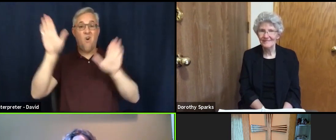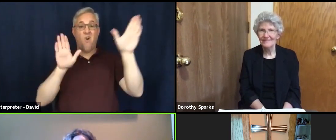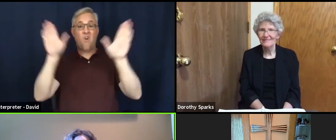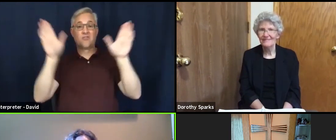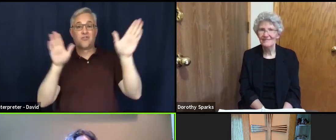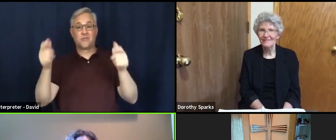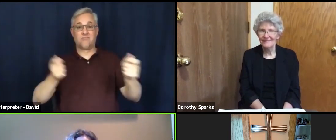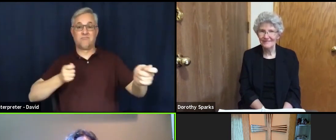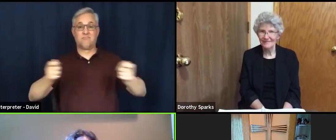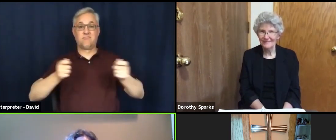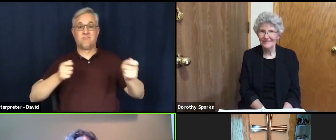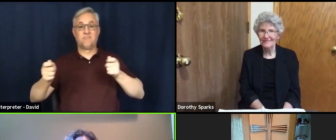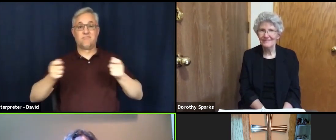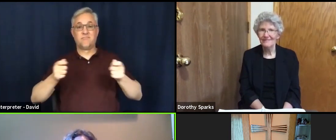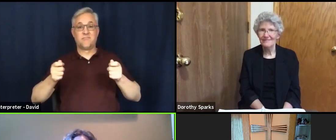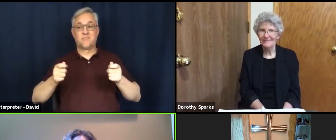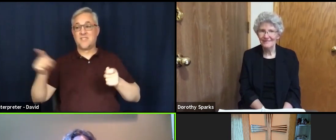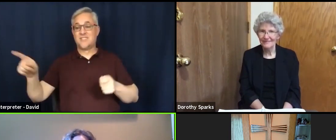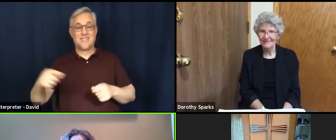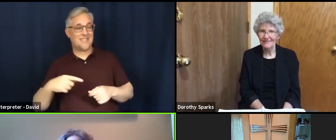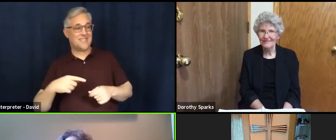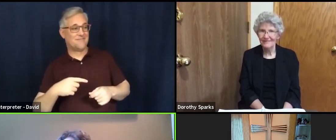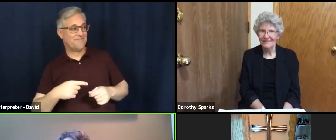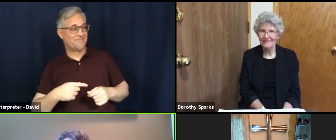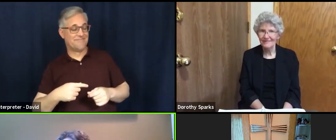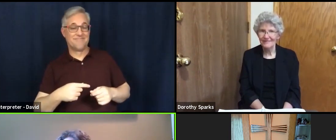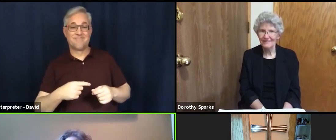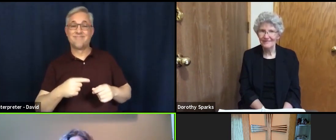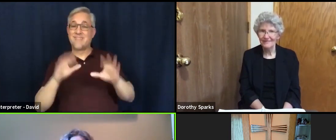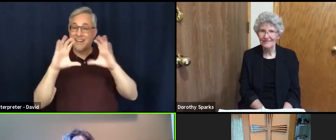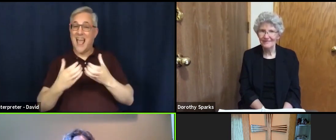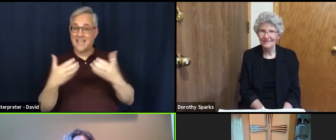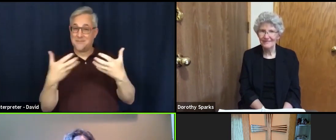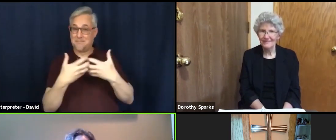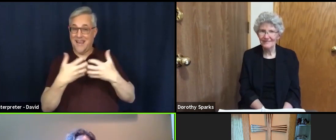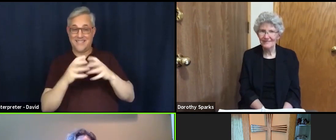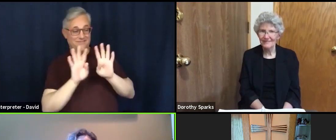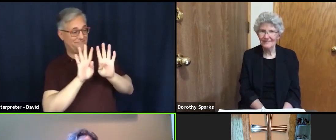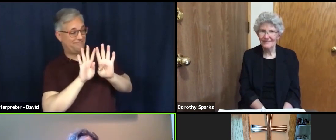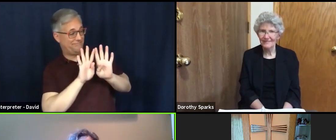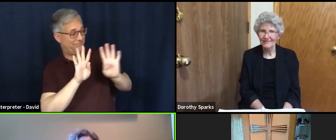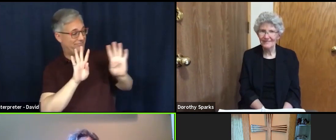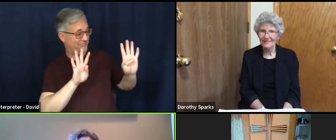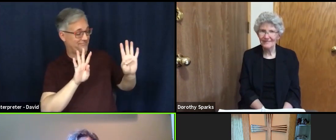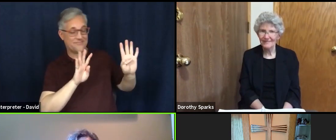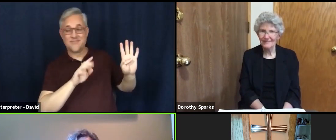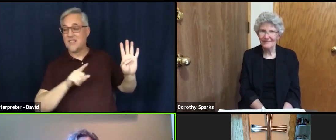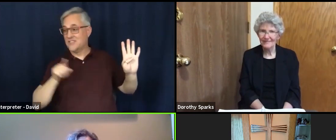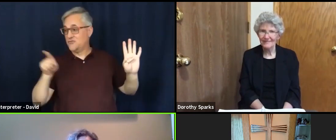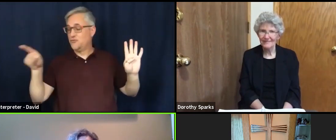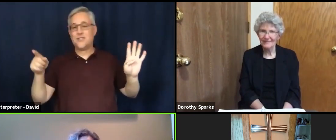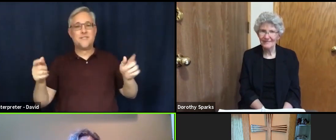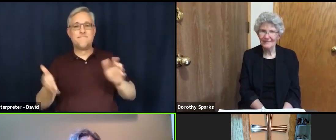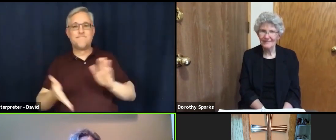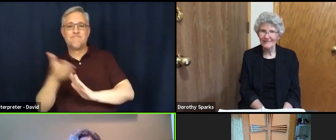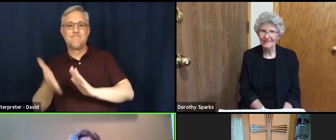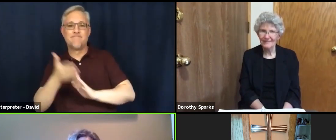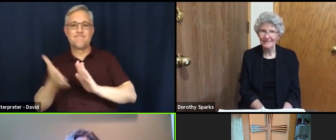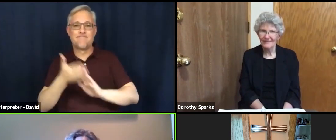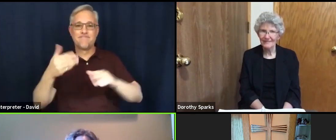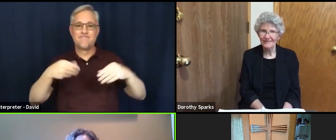based on their size, their weight, their strength,